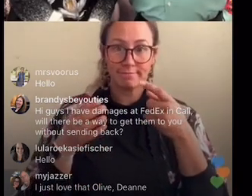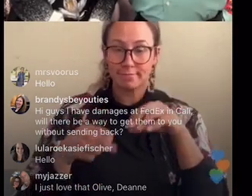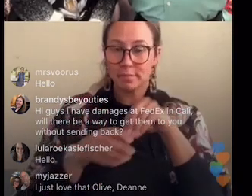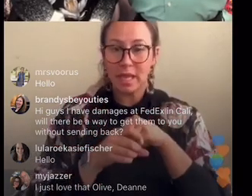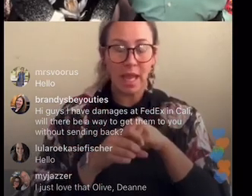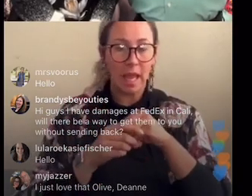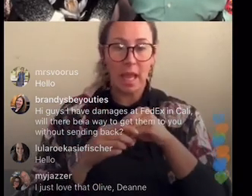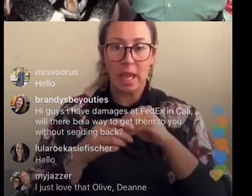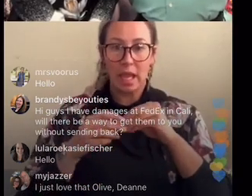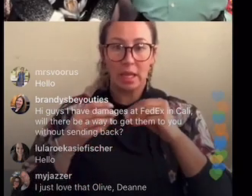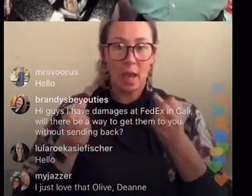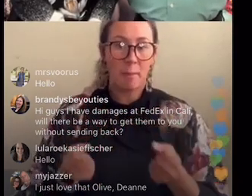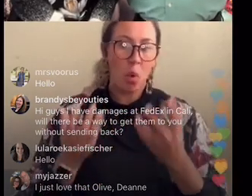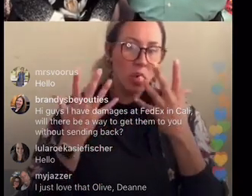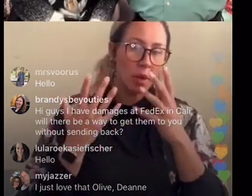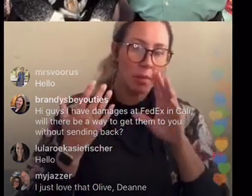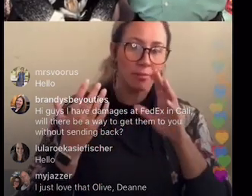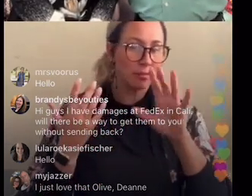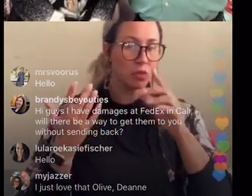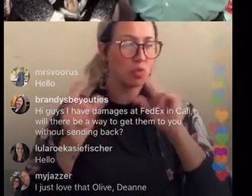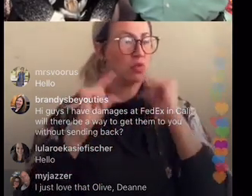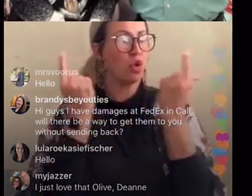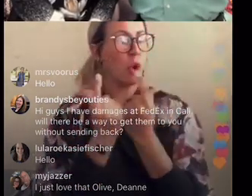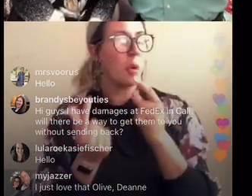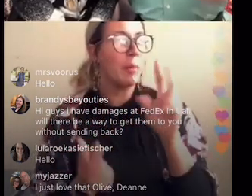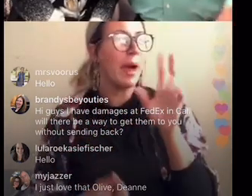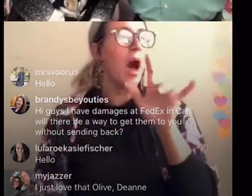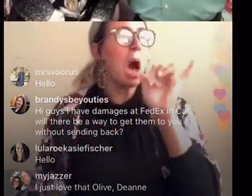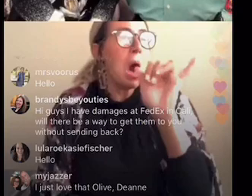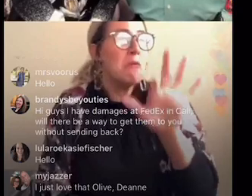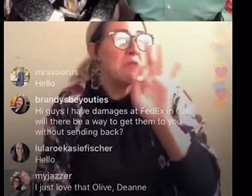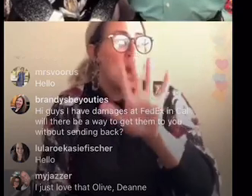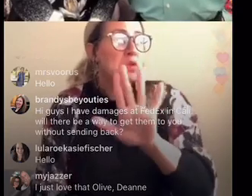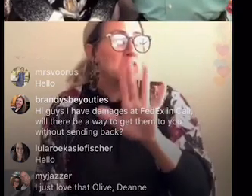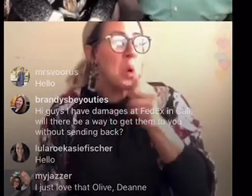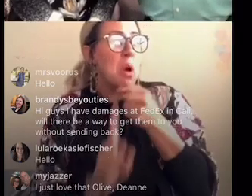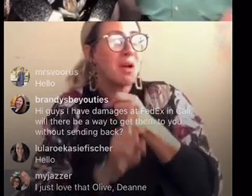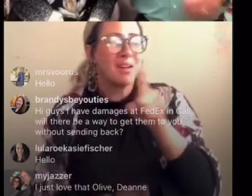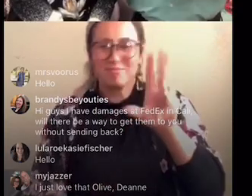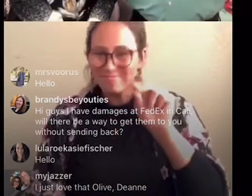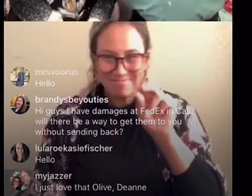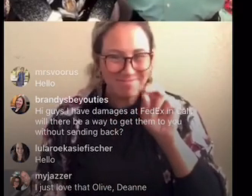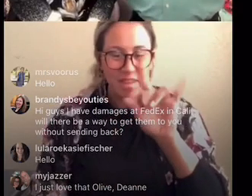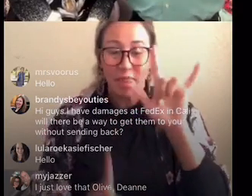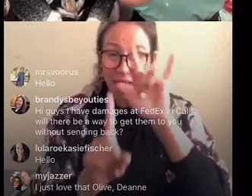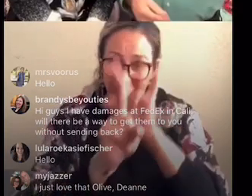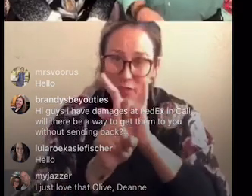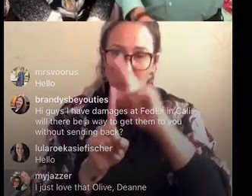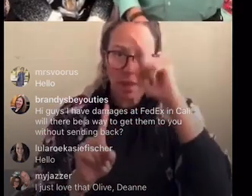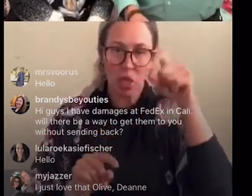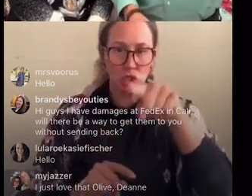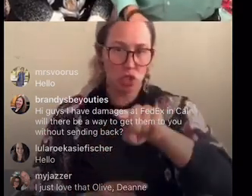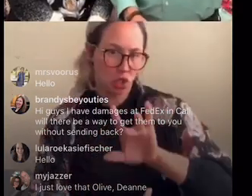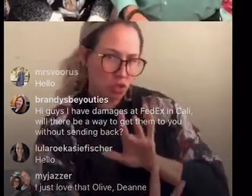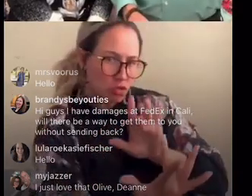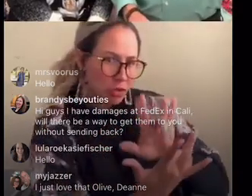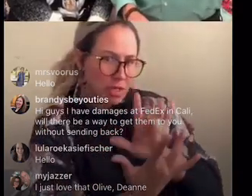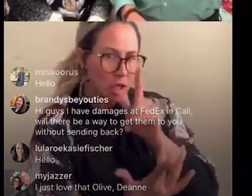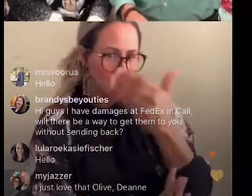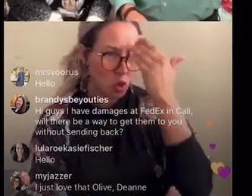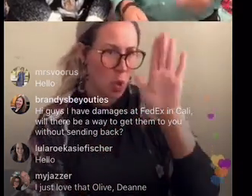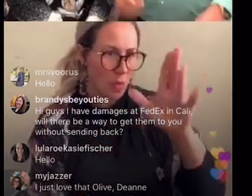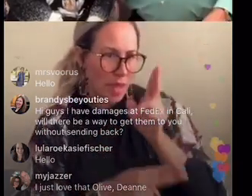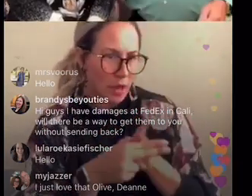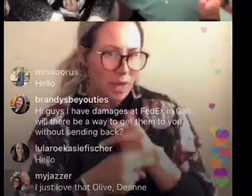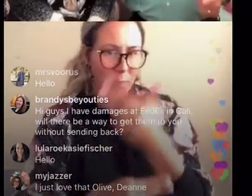some multi-group and they just found your stuff on a page somewhere? No. They love you because you reached out to them, because you know them by name. You know